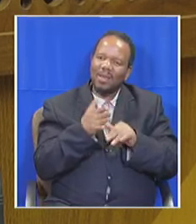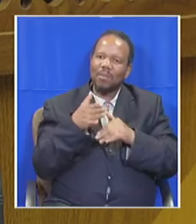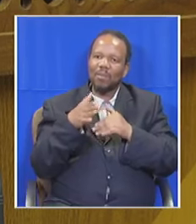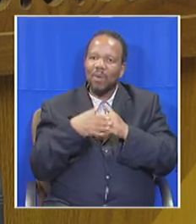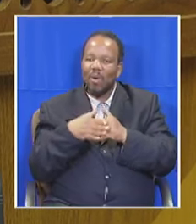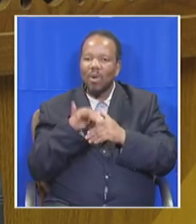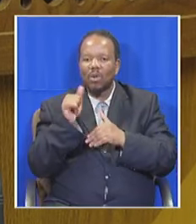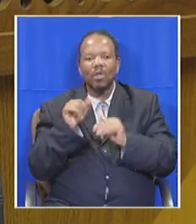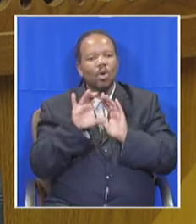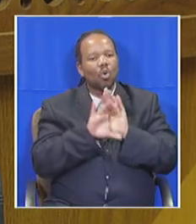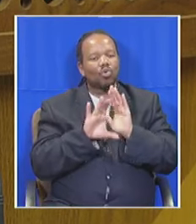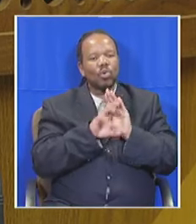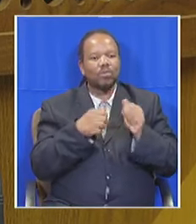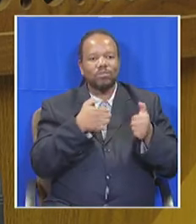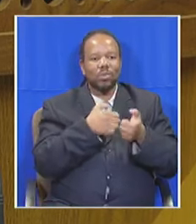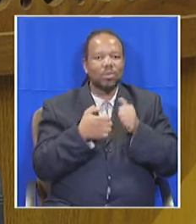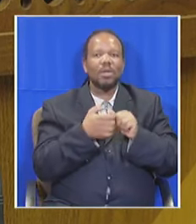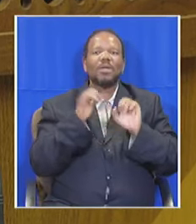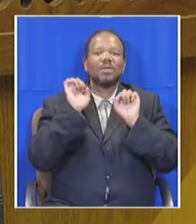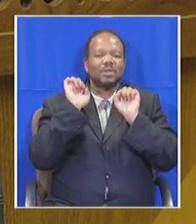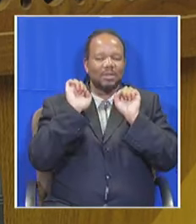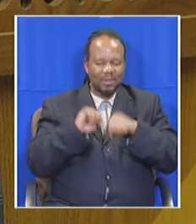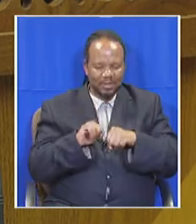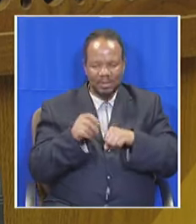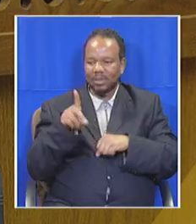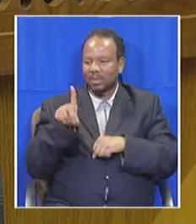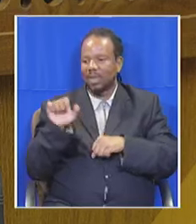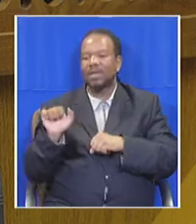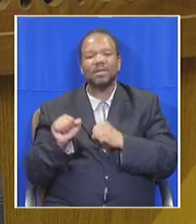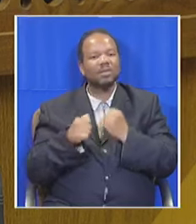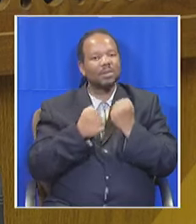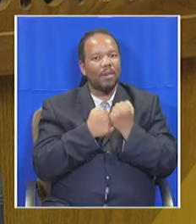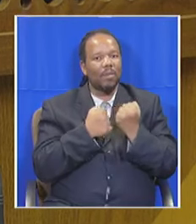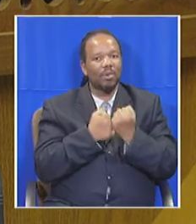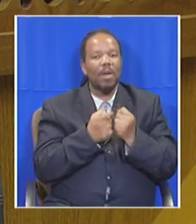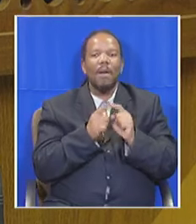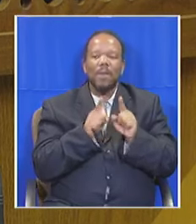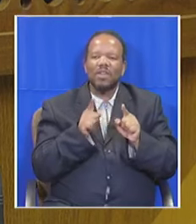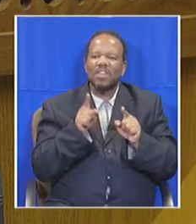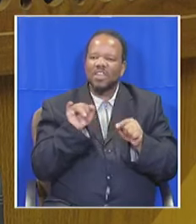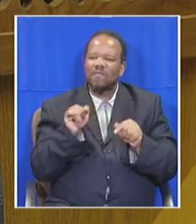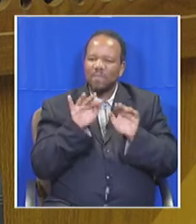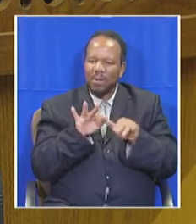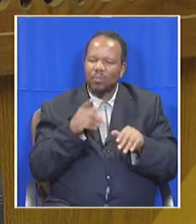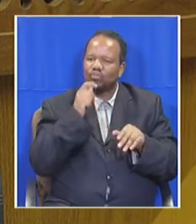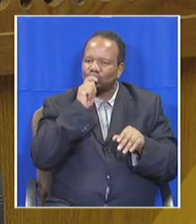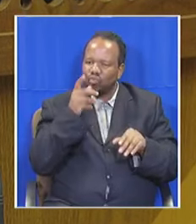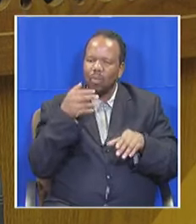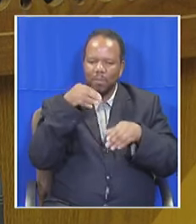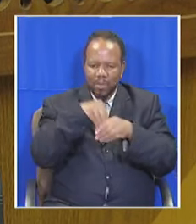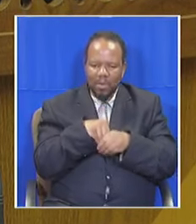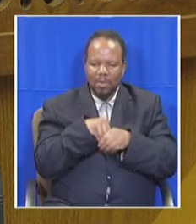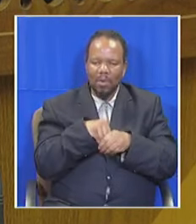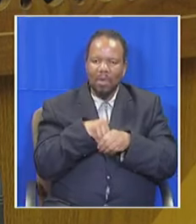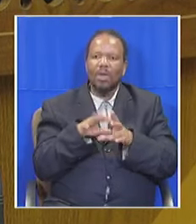challenge. While the DA supports the motion on this matter, if we are truly the People's Parliament, it is important that the public